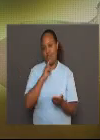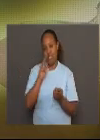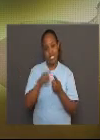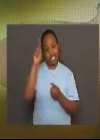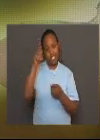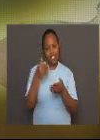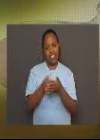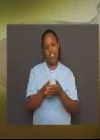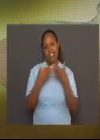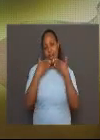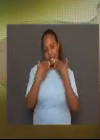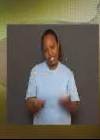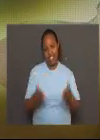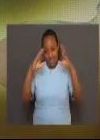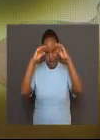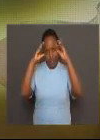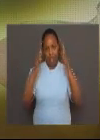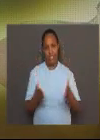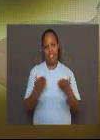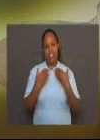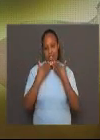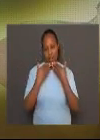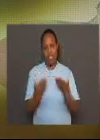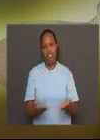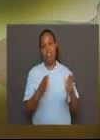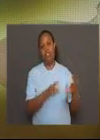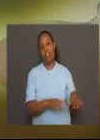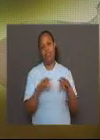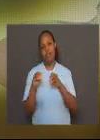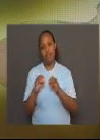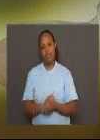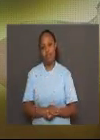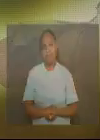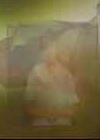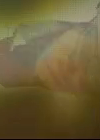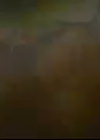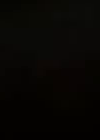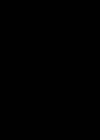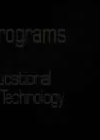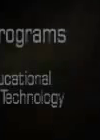Until then, thank you, teacher. Thank you, students.